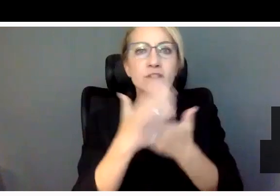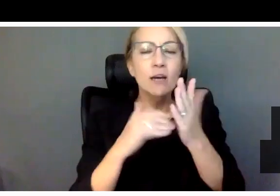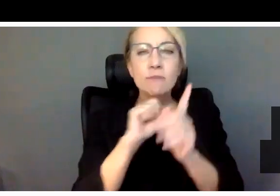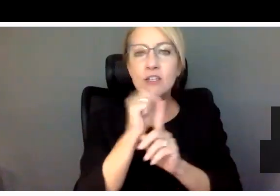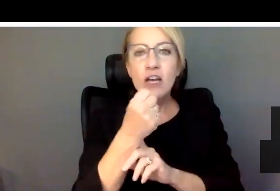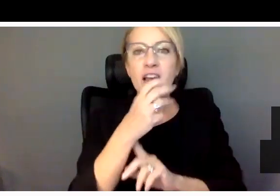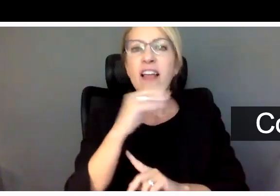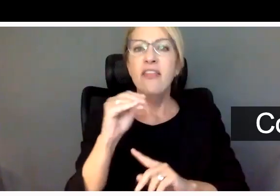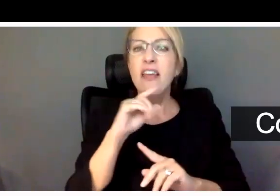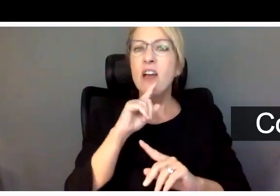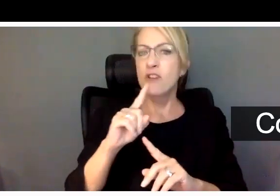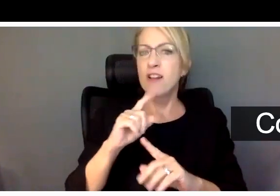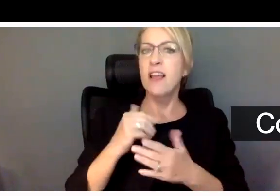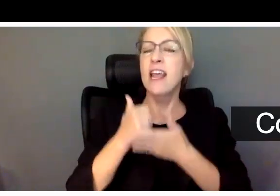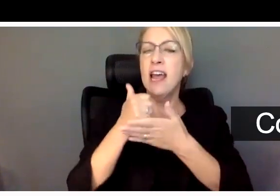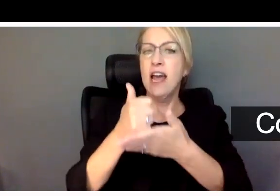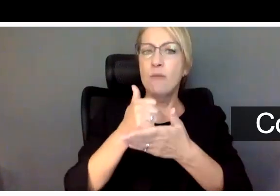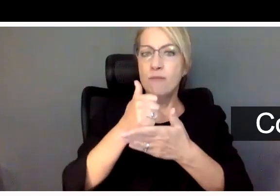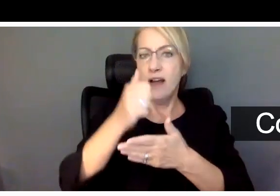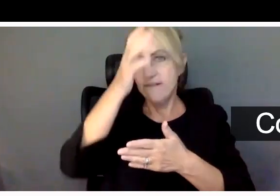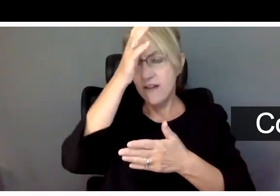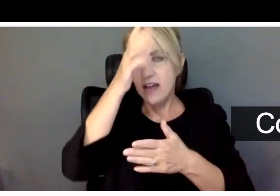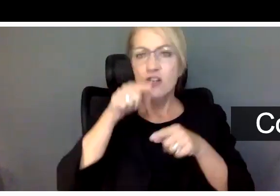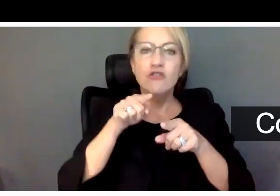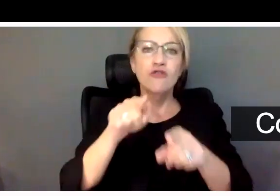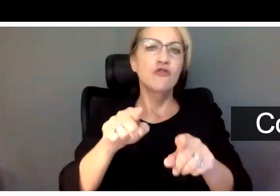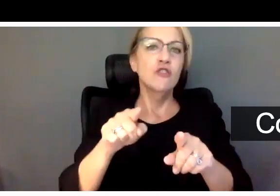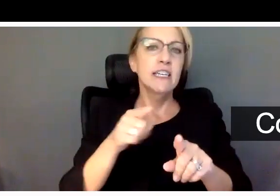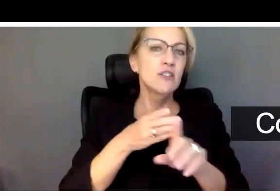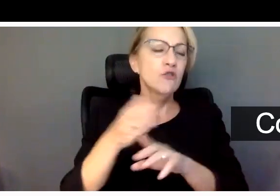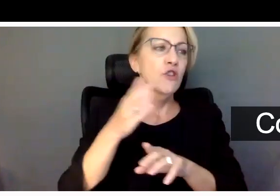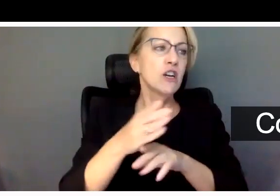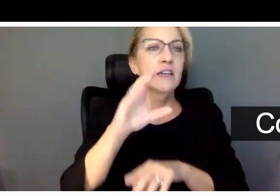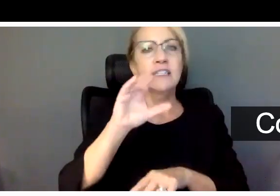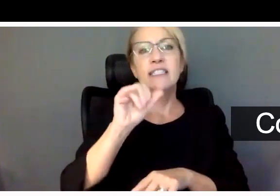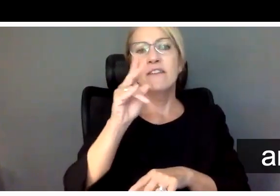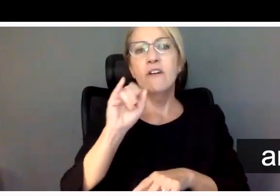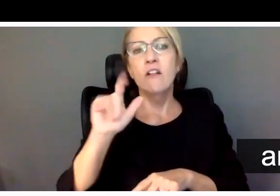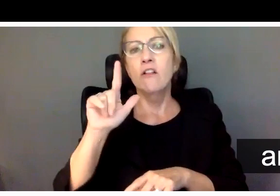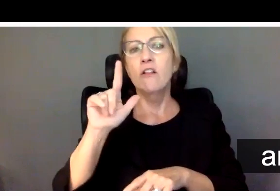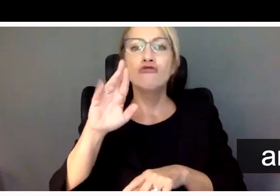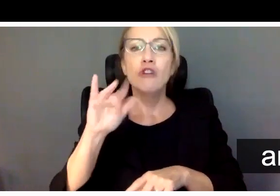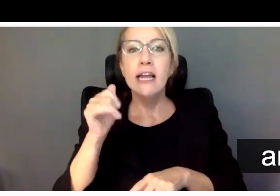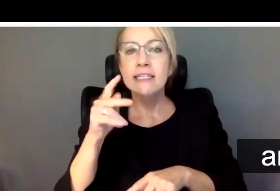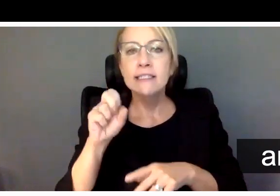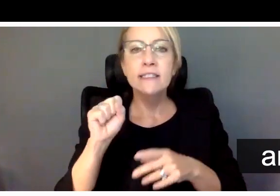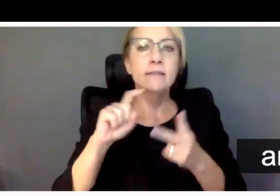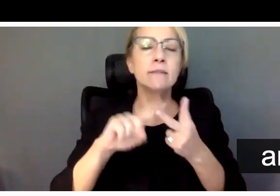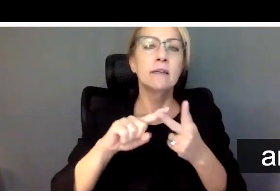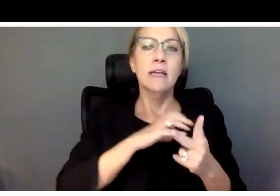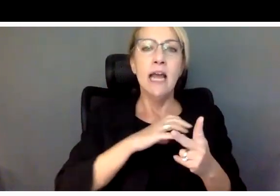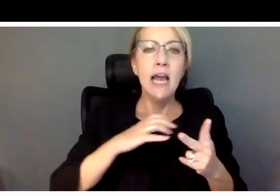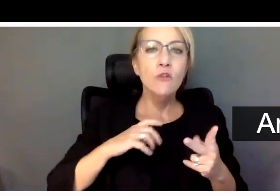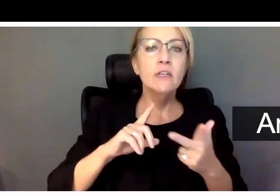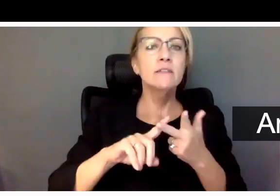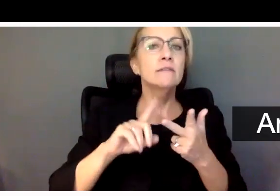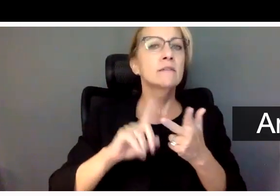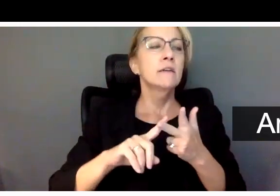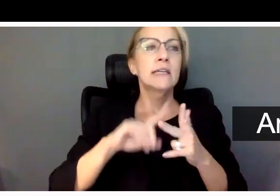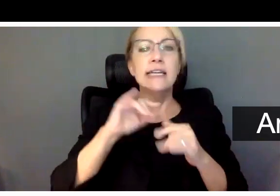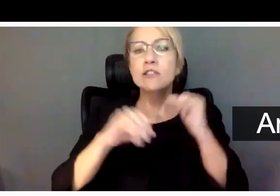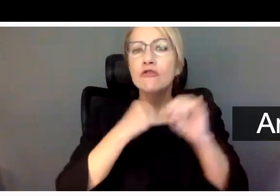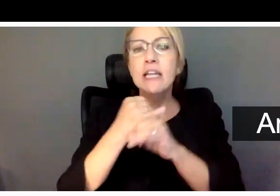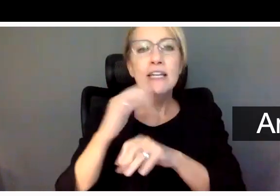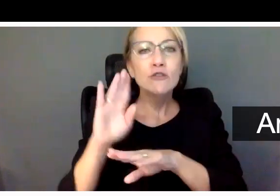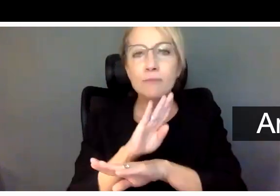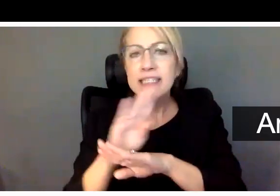the civil rights movement, Congress, the United Nations, the mayor's office, and in international business. And